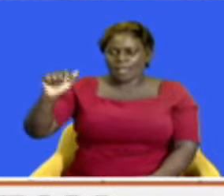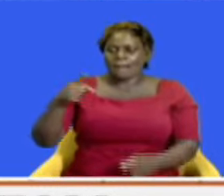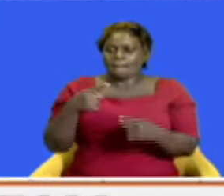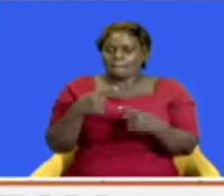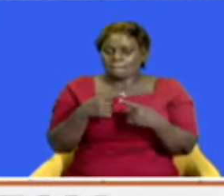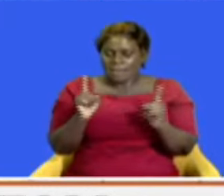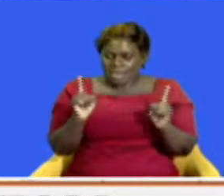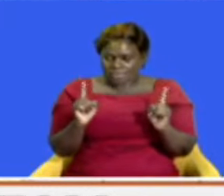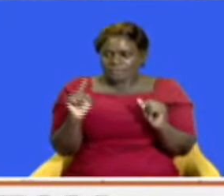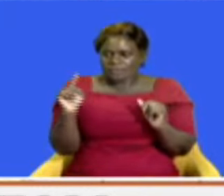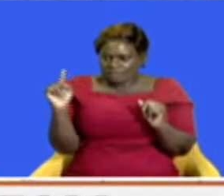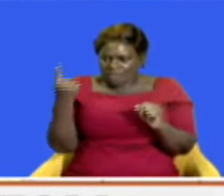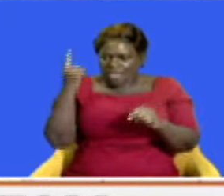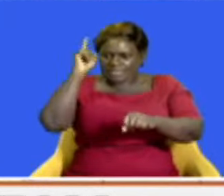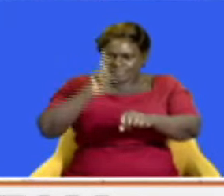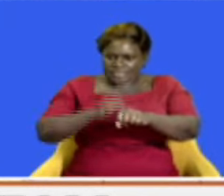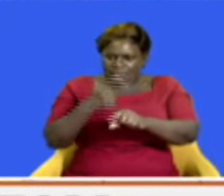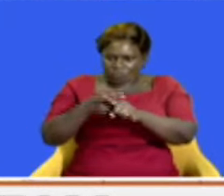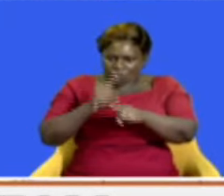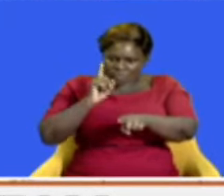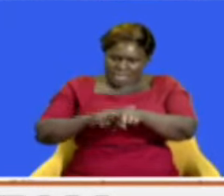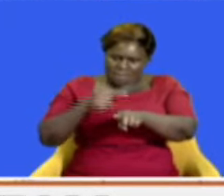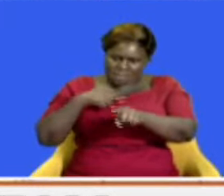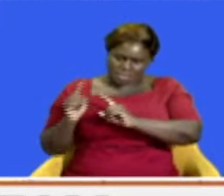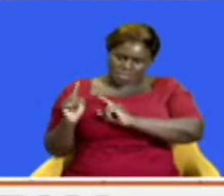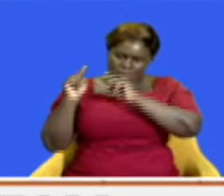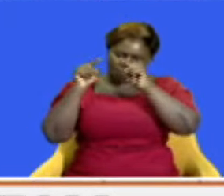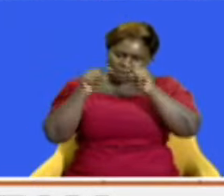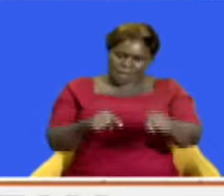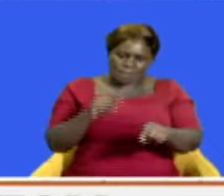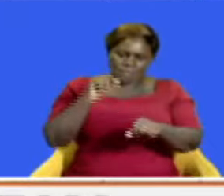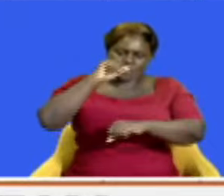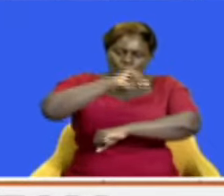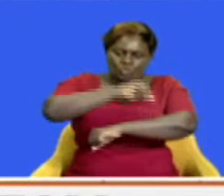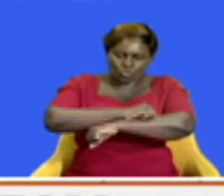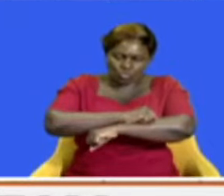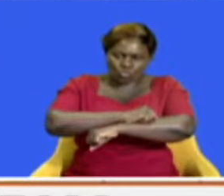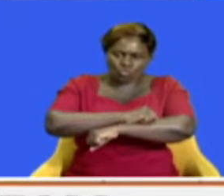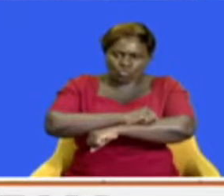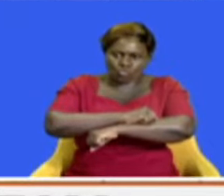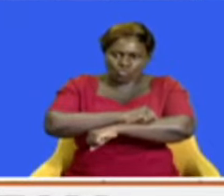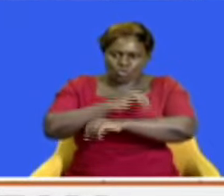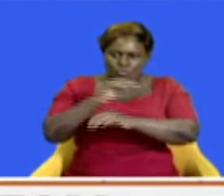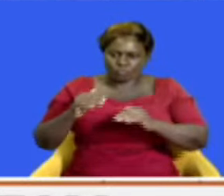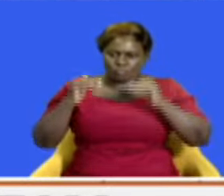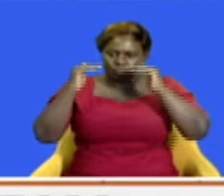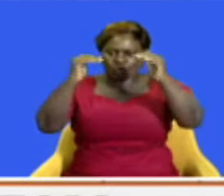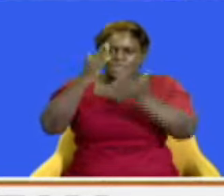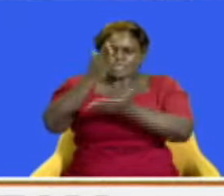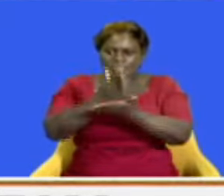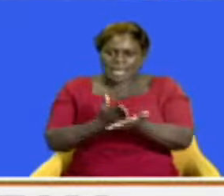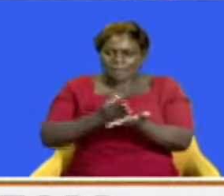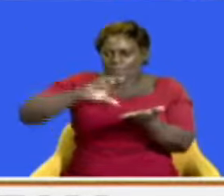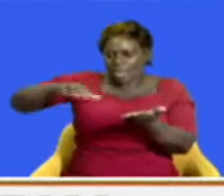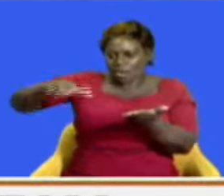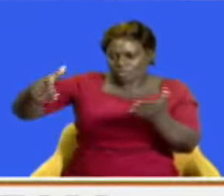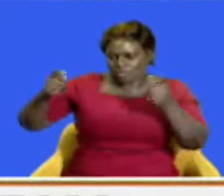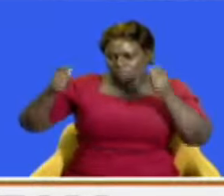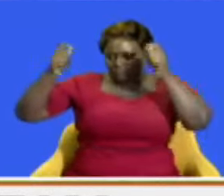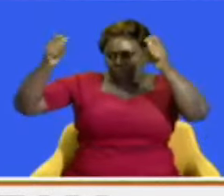Otherwise, for the first time since I came, the school has clinched the sub-county soccer